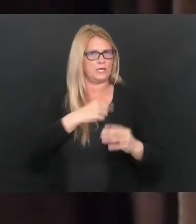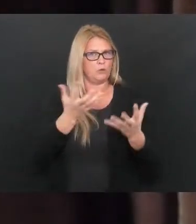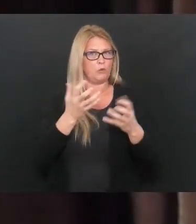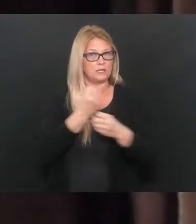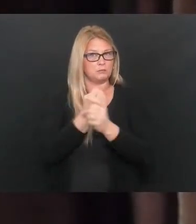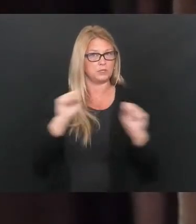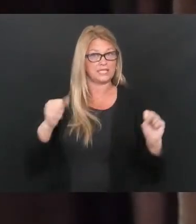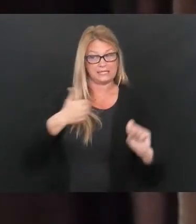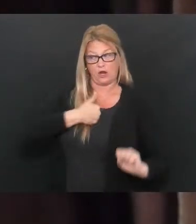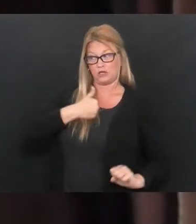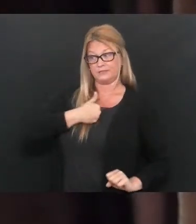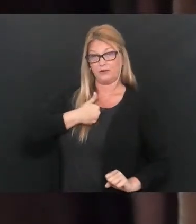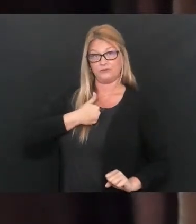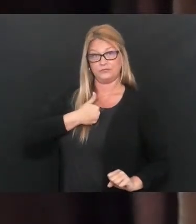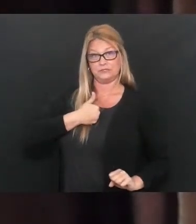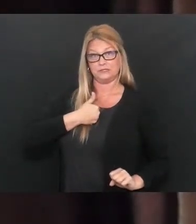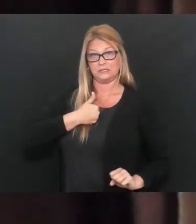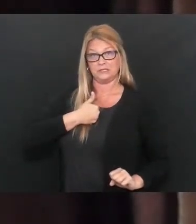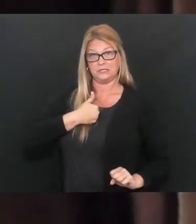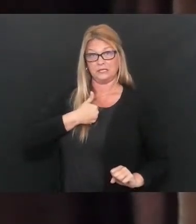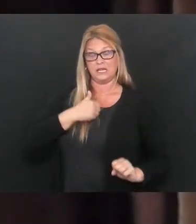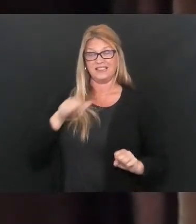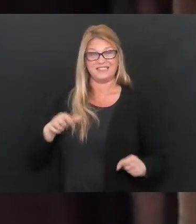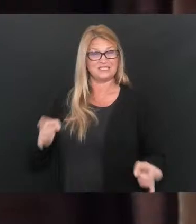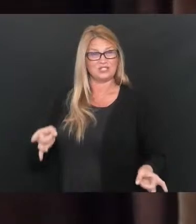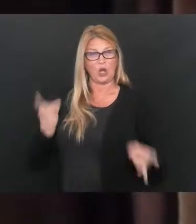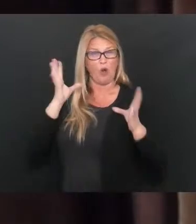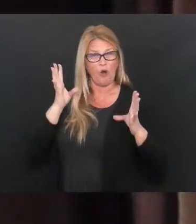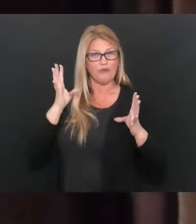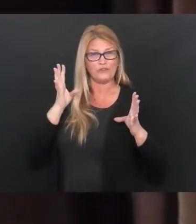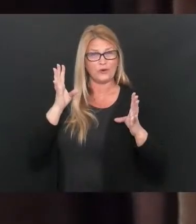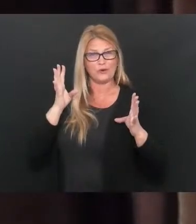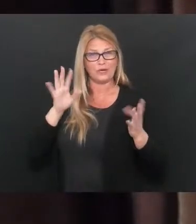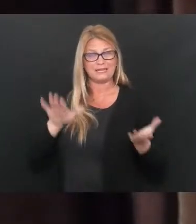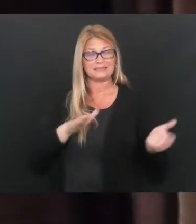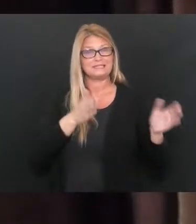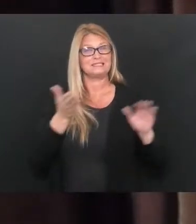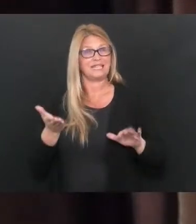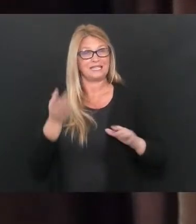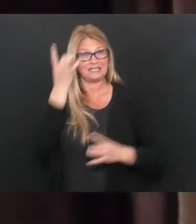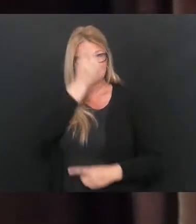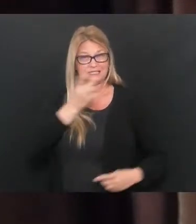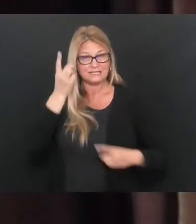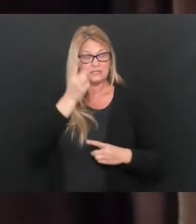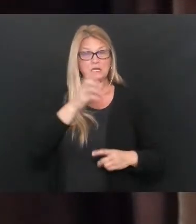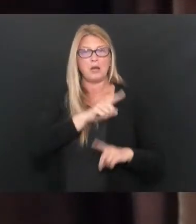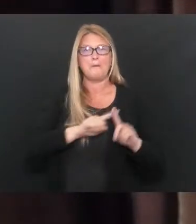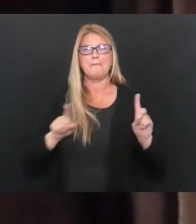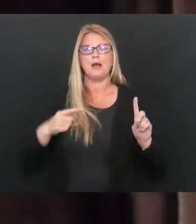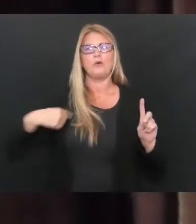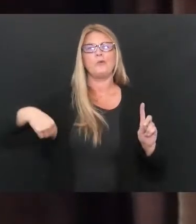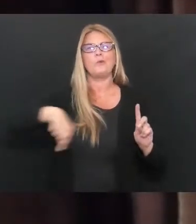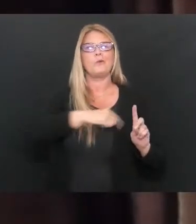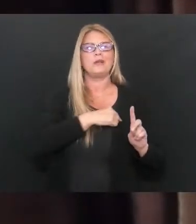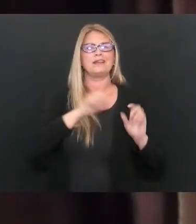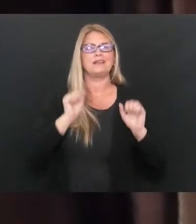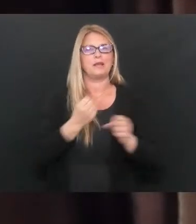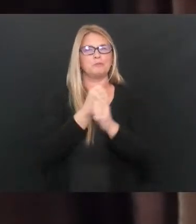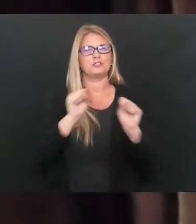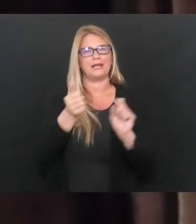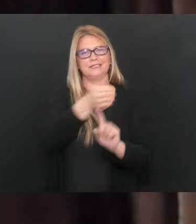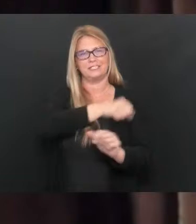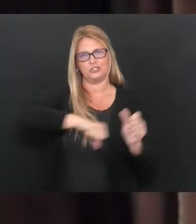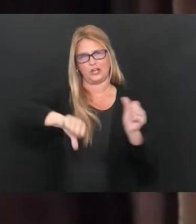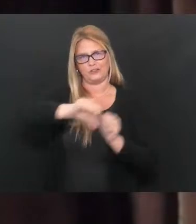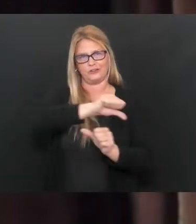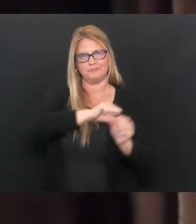protect ourselves against this really terrible and deadly disease, but also that we can protect each other as we've